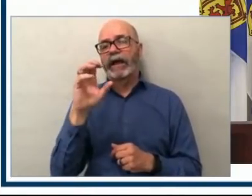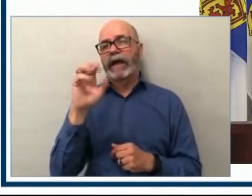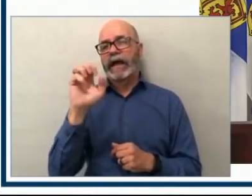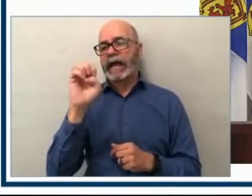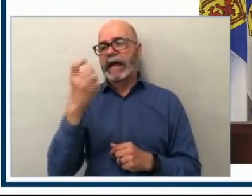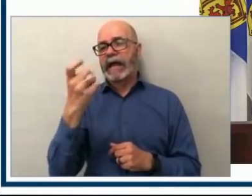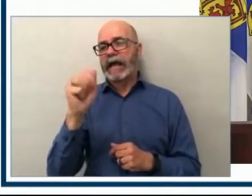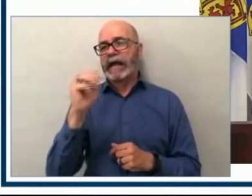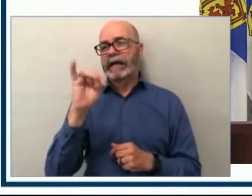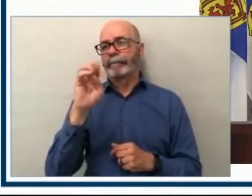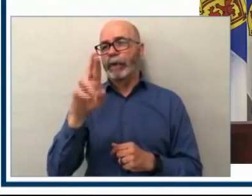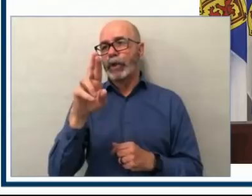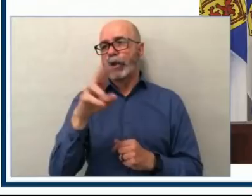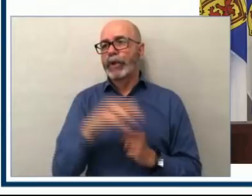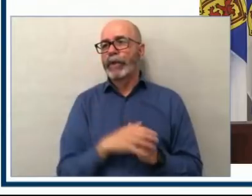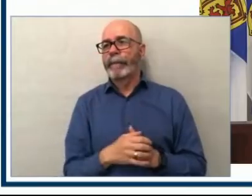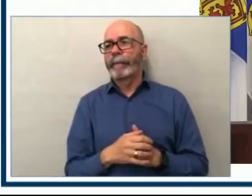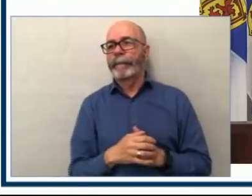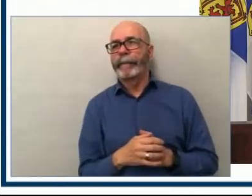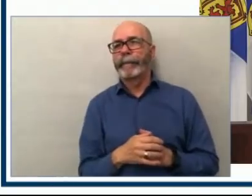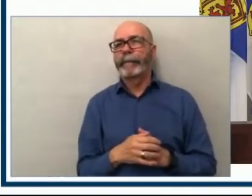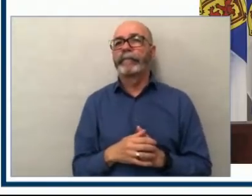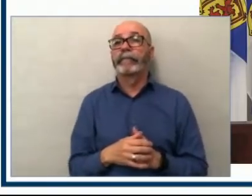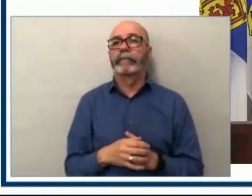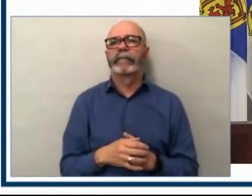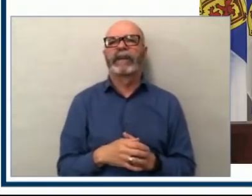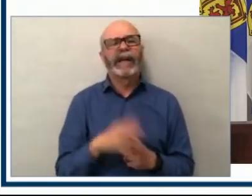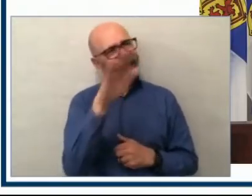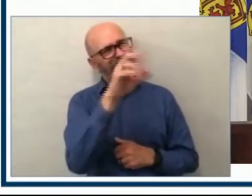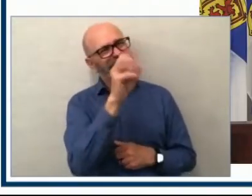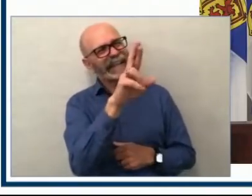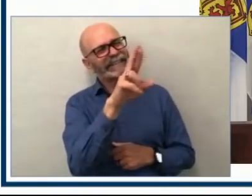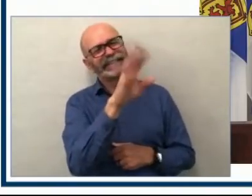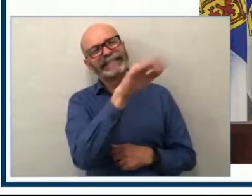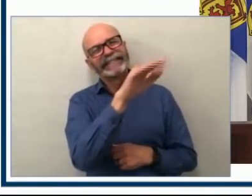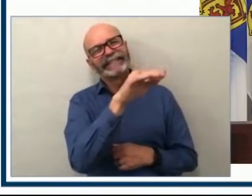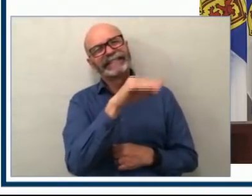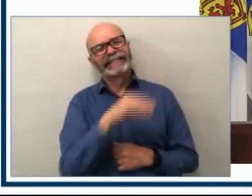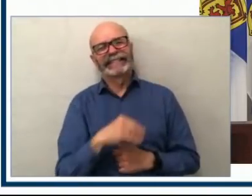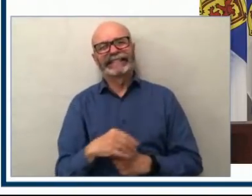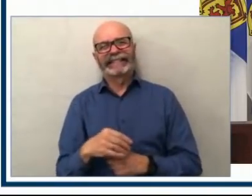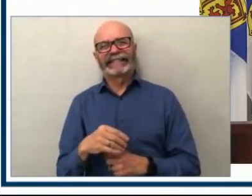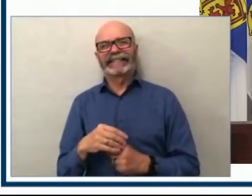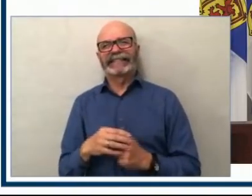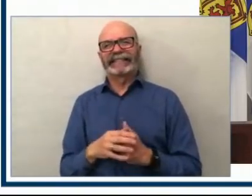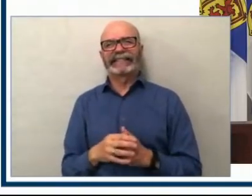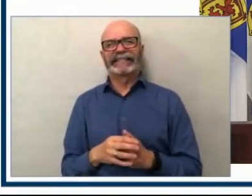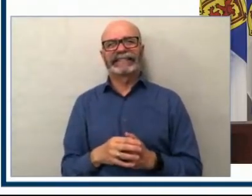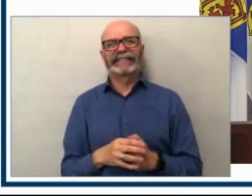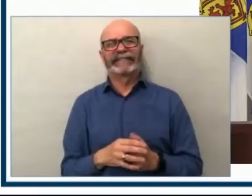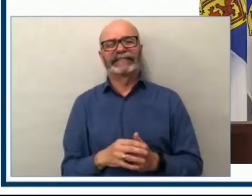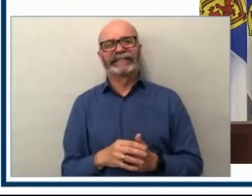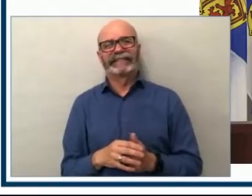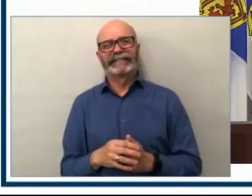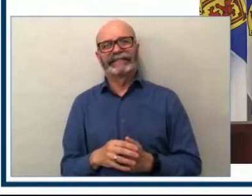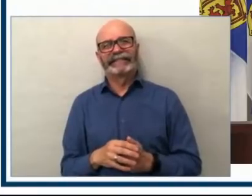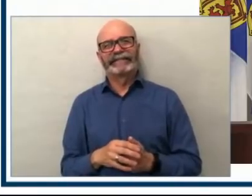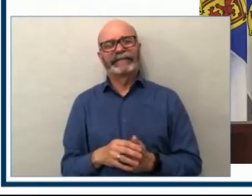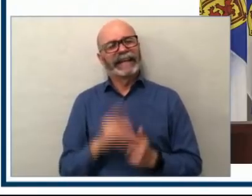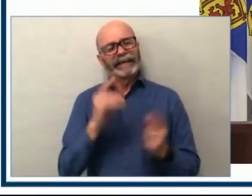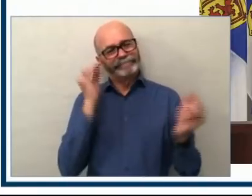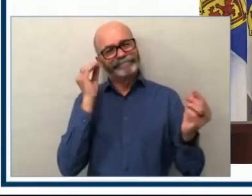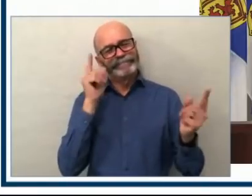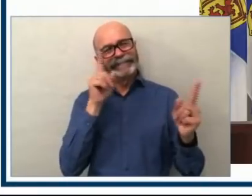on. Dr. Strang, you had at our last briefing, I think, what sounded to some people like a change